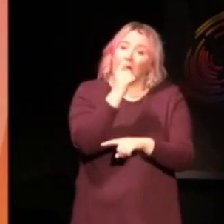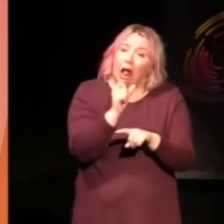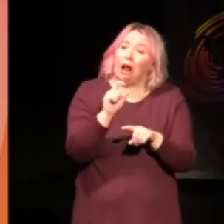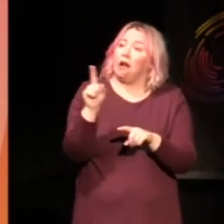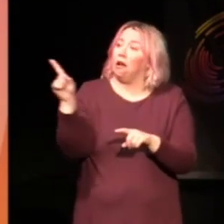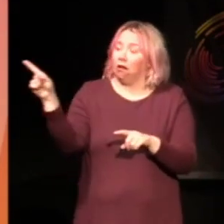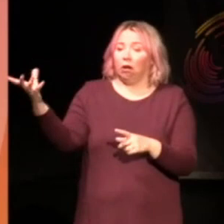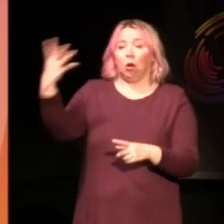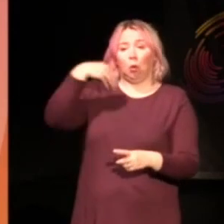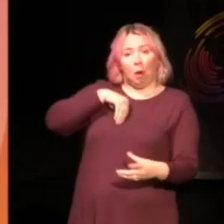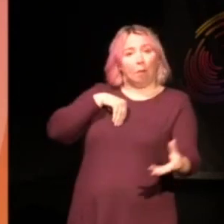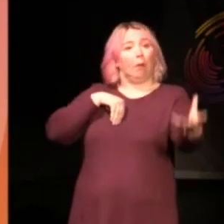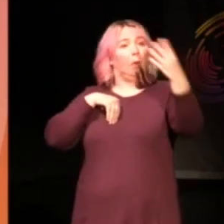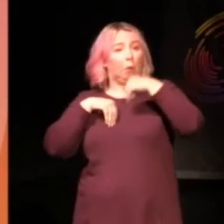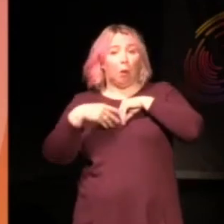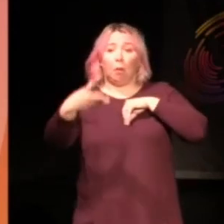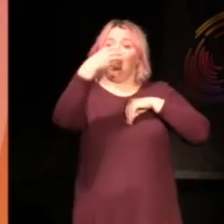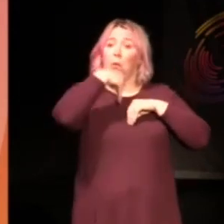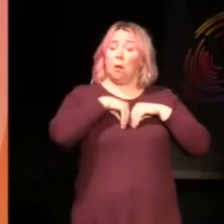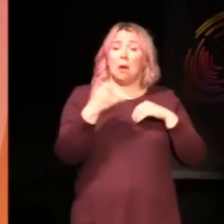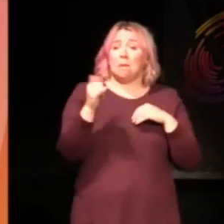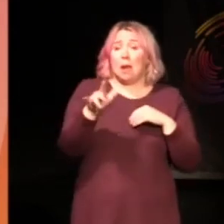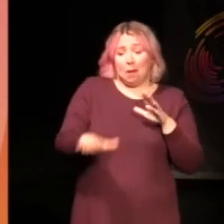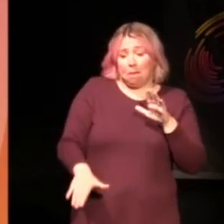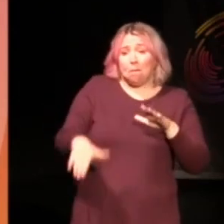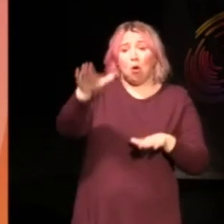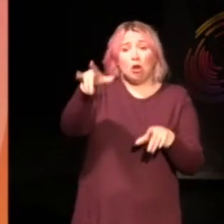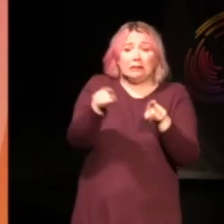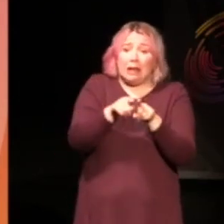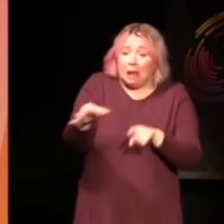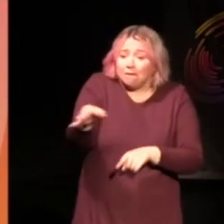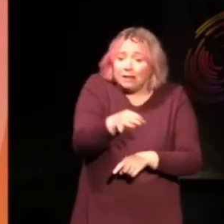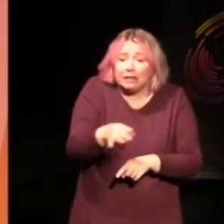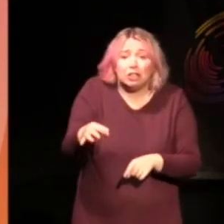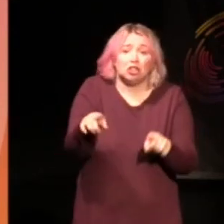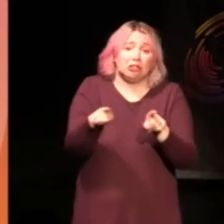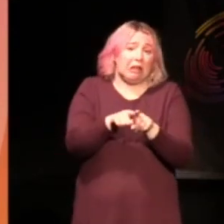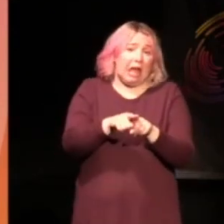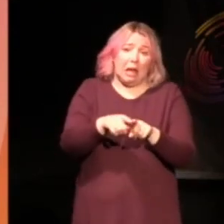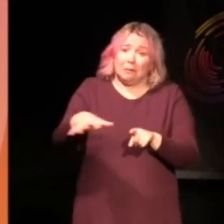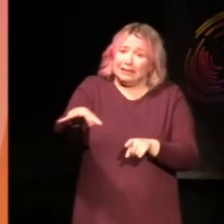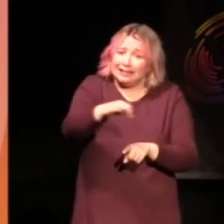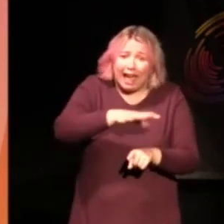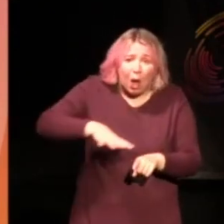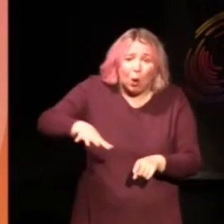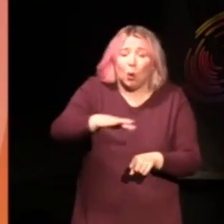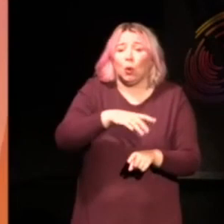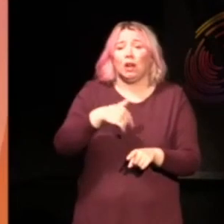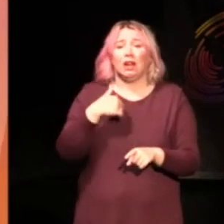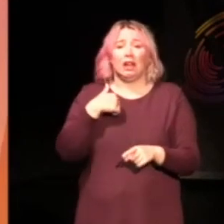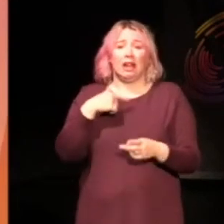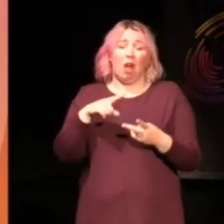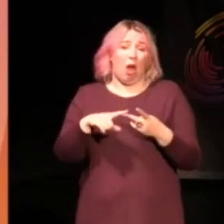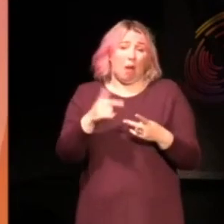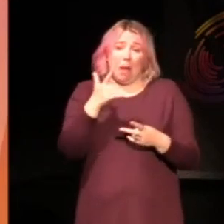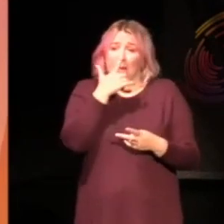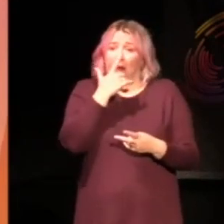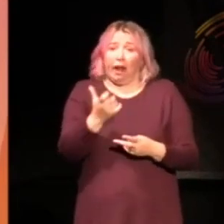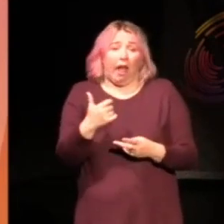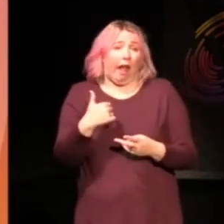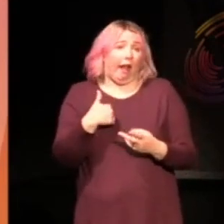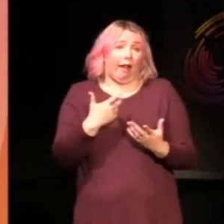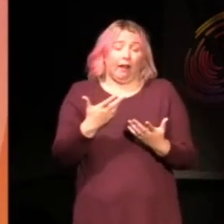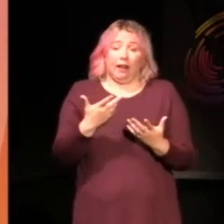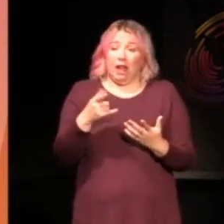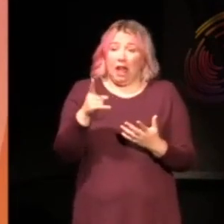Whitman said. So you might be born and raised in the same village, in the same town, but whether it's your sexual identity, the stories of